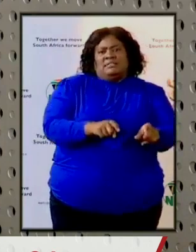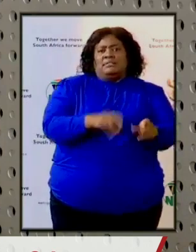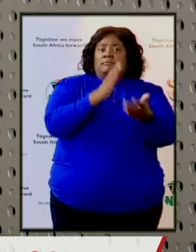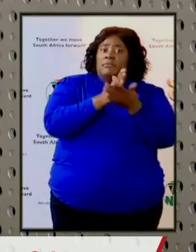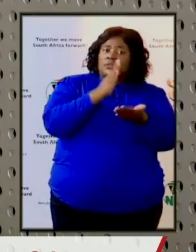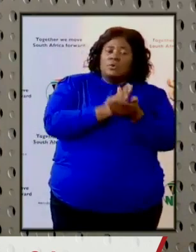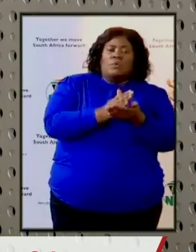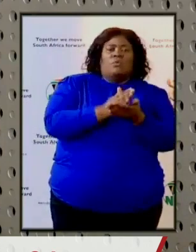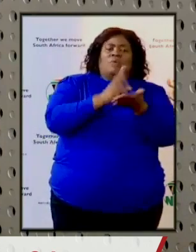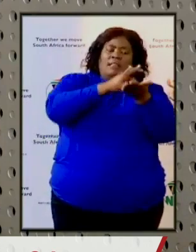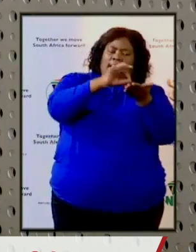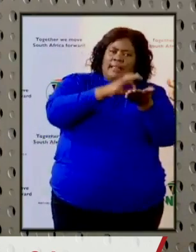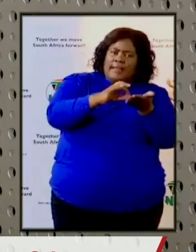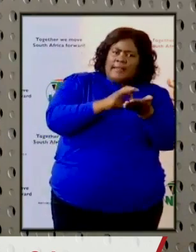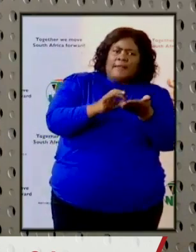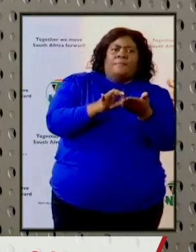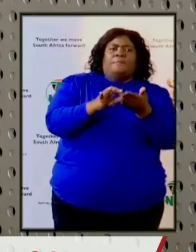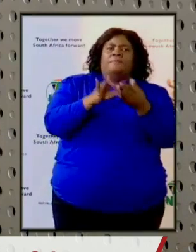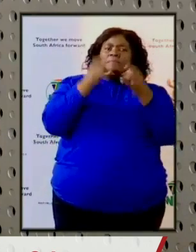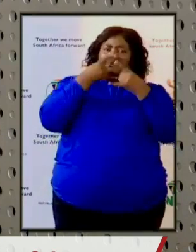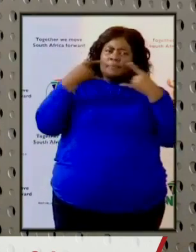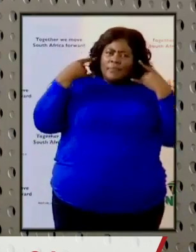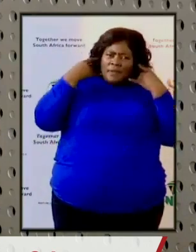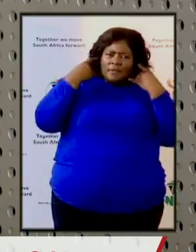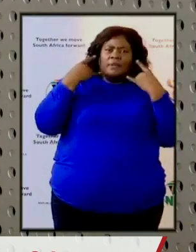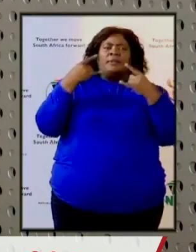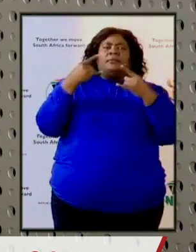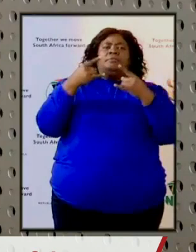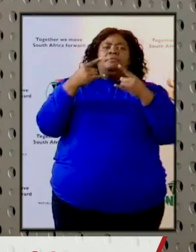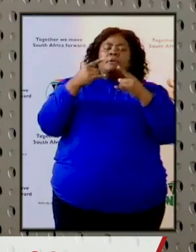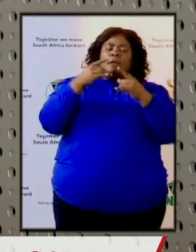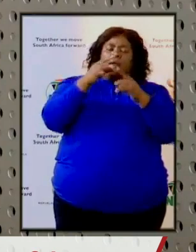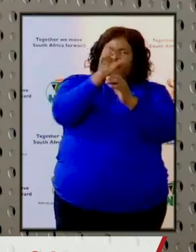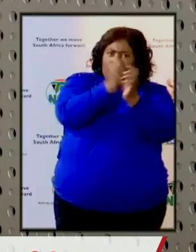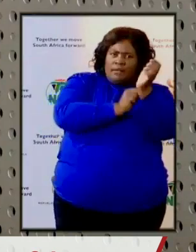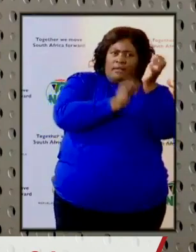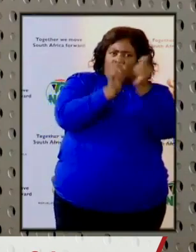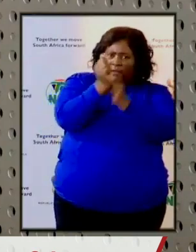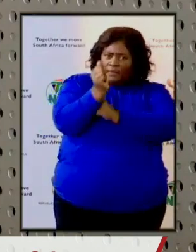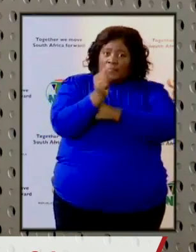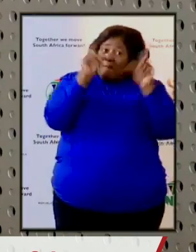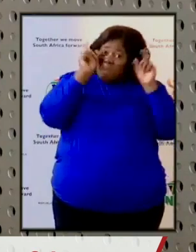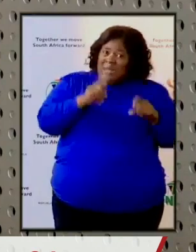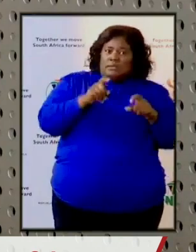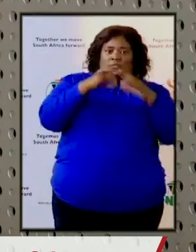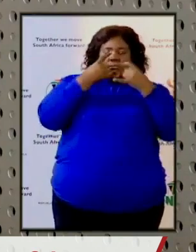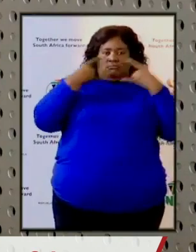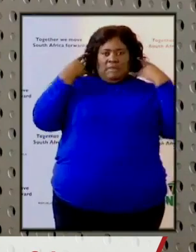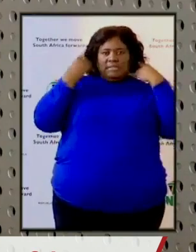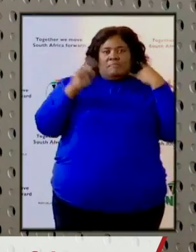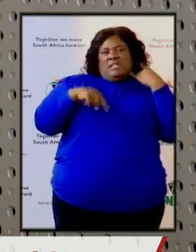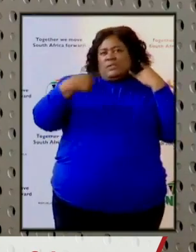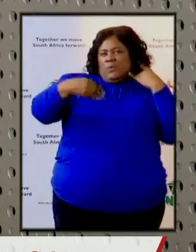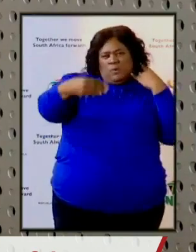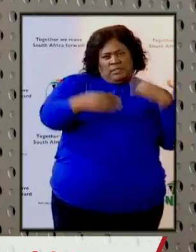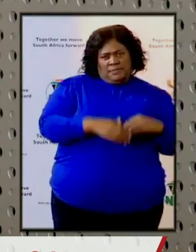Sanitation, PPE, where it's needed, masks are mandatory. And